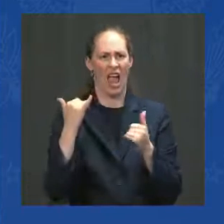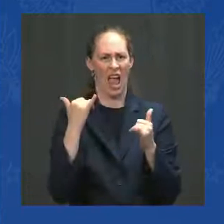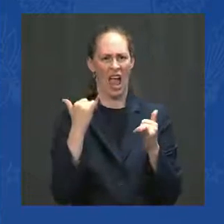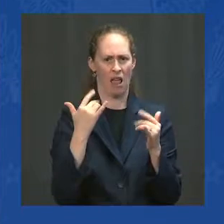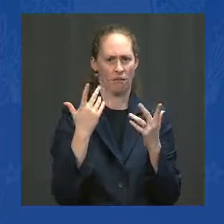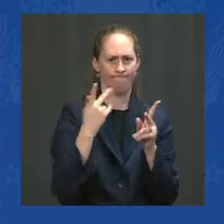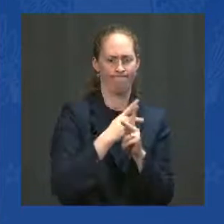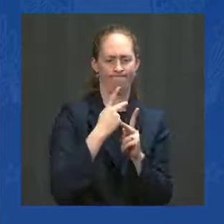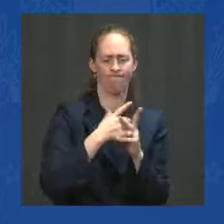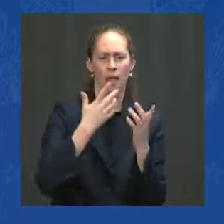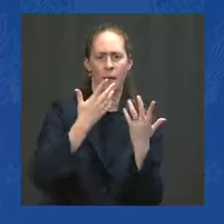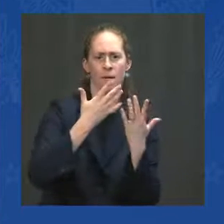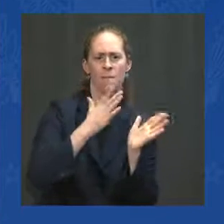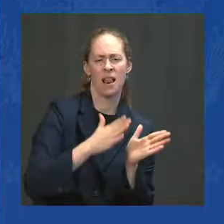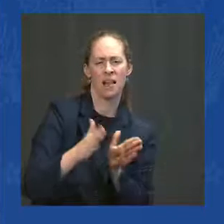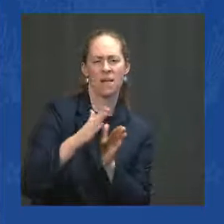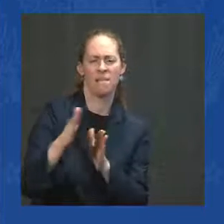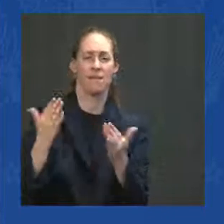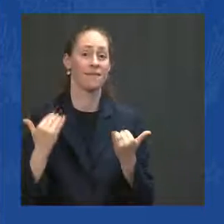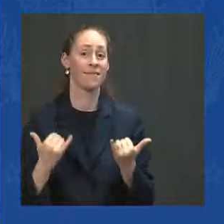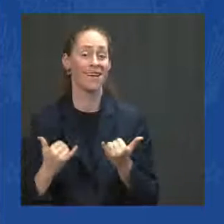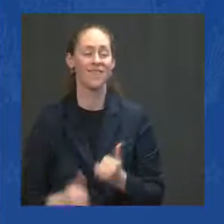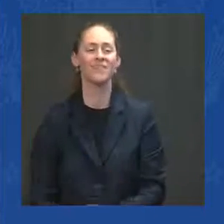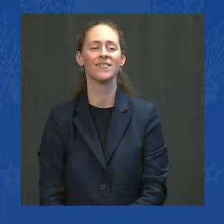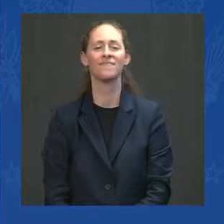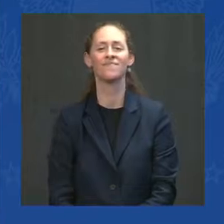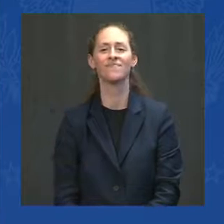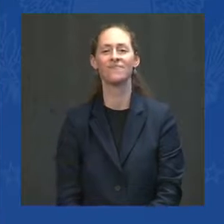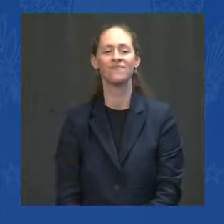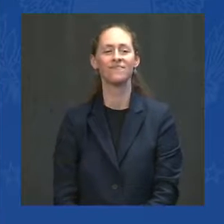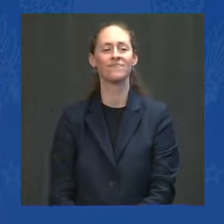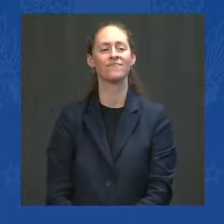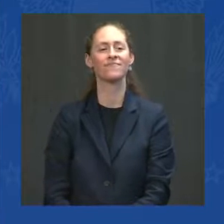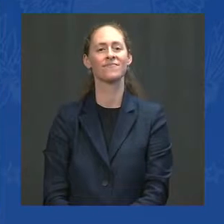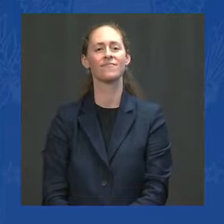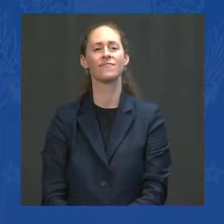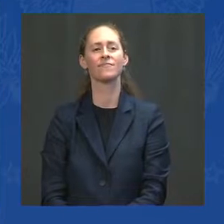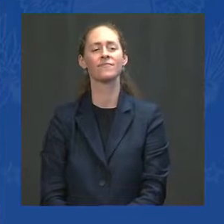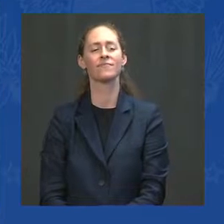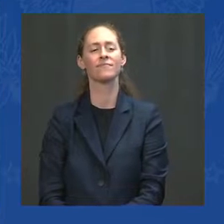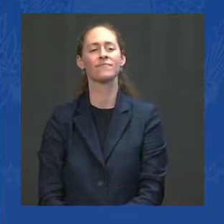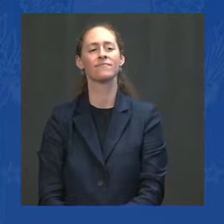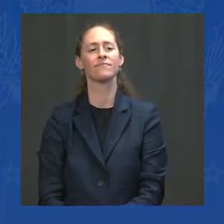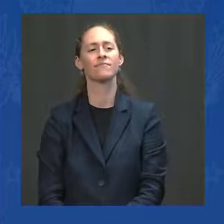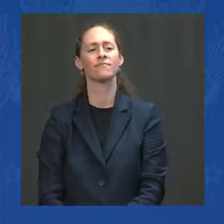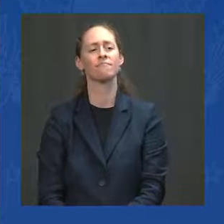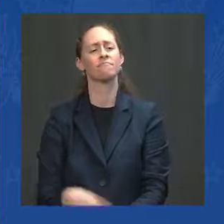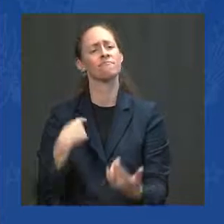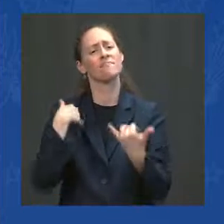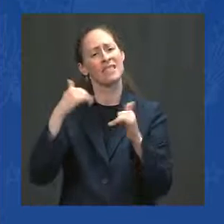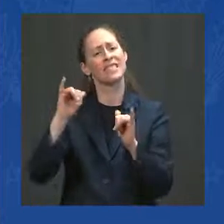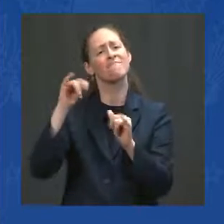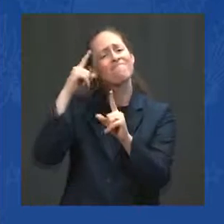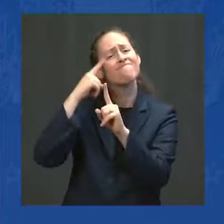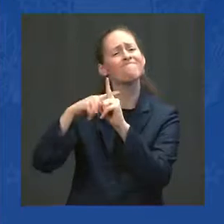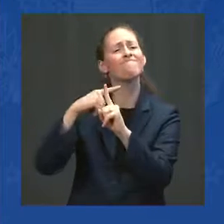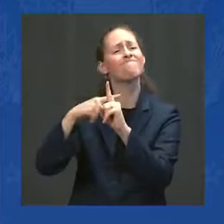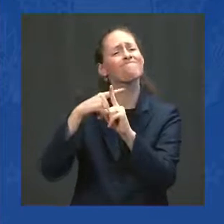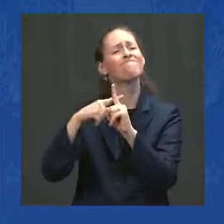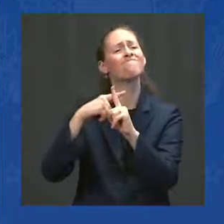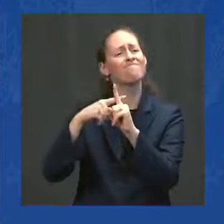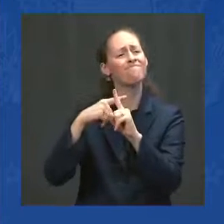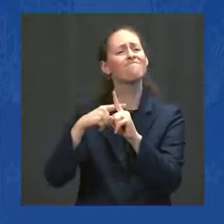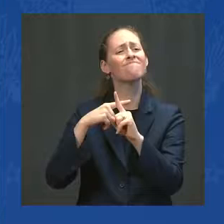and reserves to get vaccinated. But I continue to be hopeful. You see, I had a long talk, not long, I had a talk